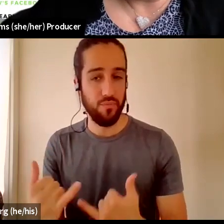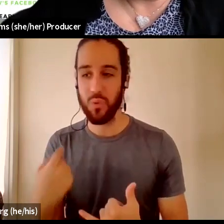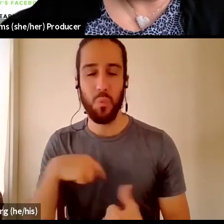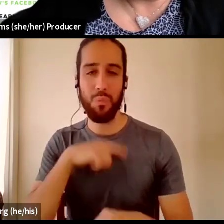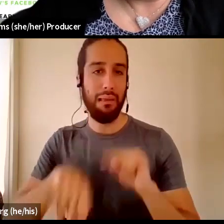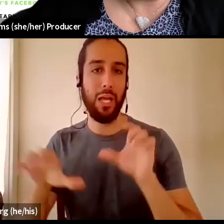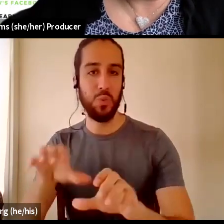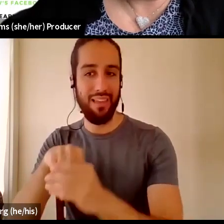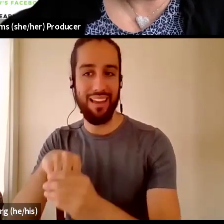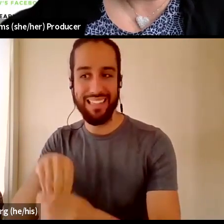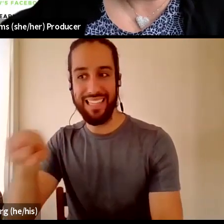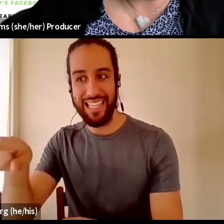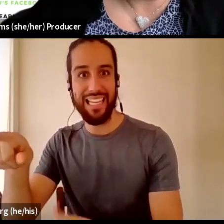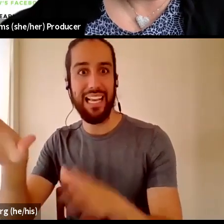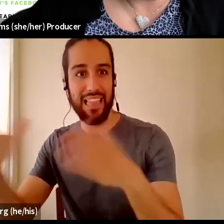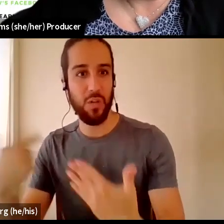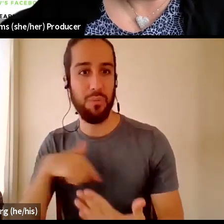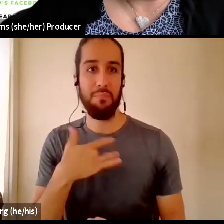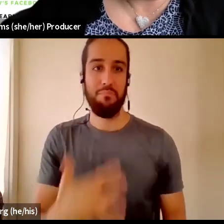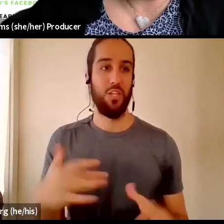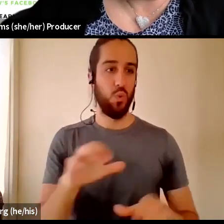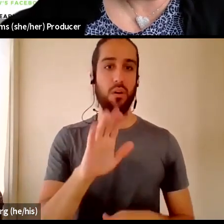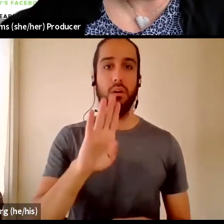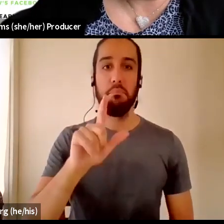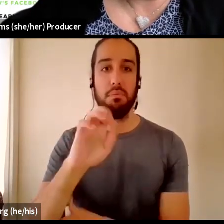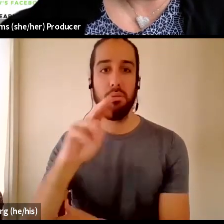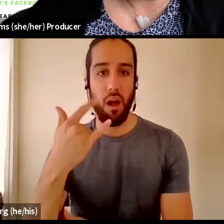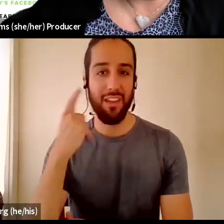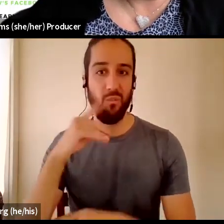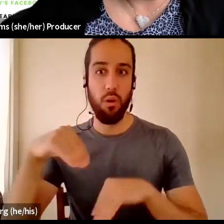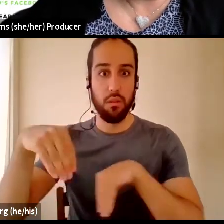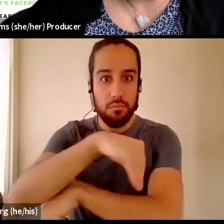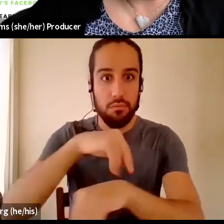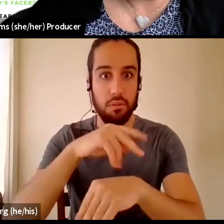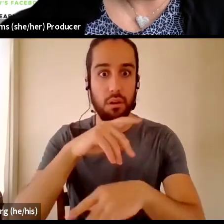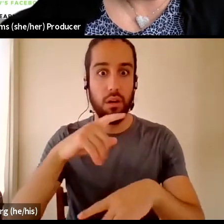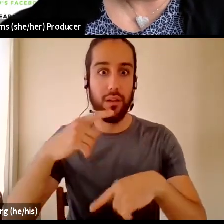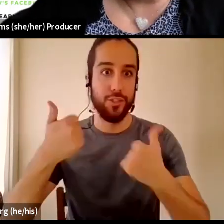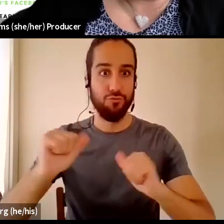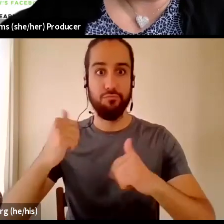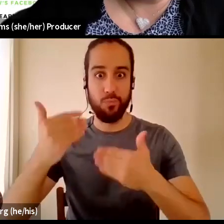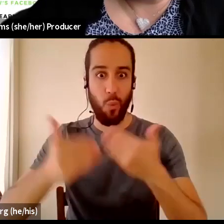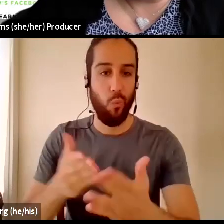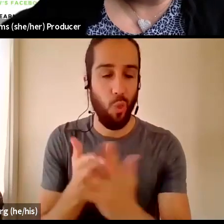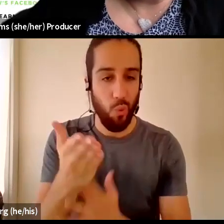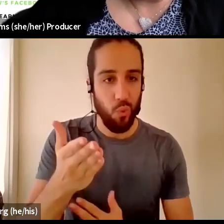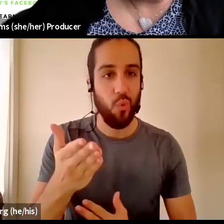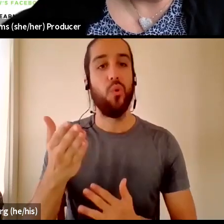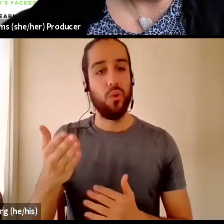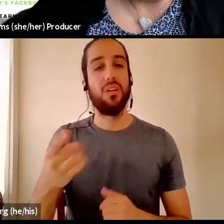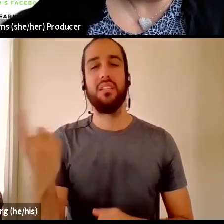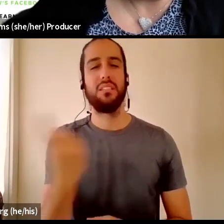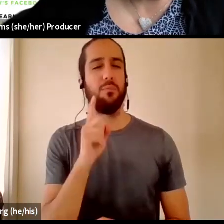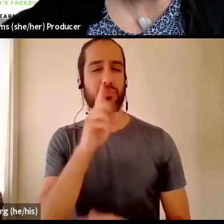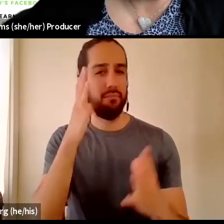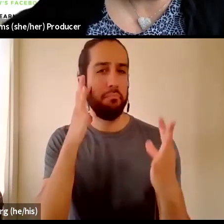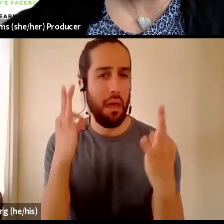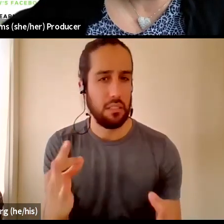doing blocking, showing the blocking for the stumble through for the designers, right? But here's something that's really meditative, that's really important about